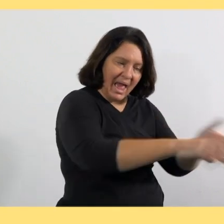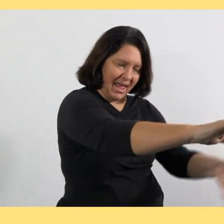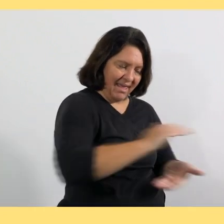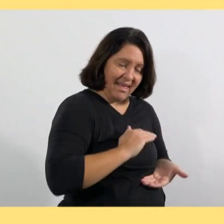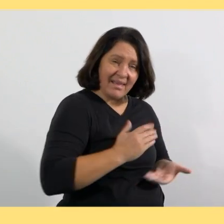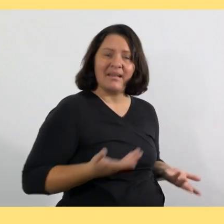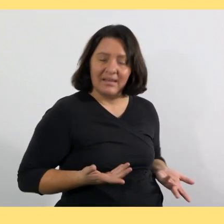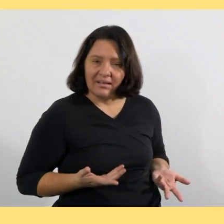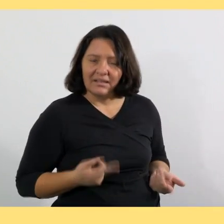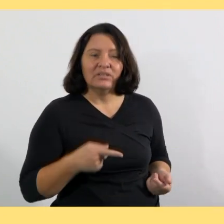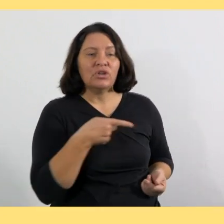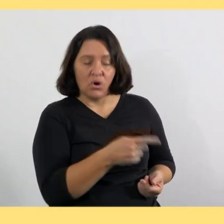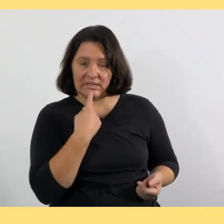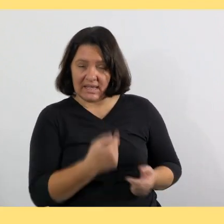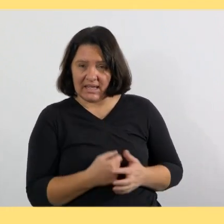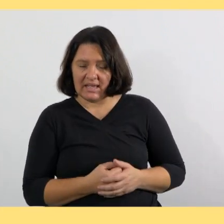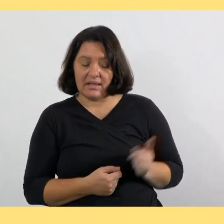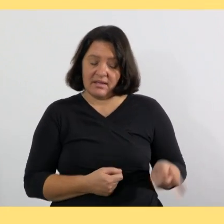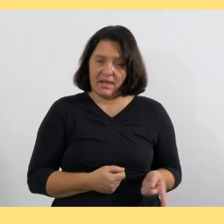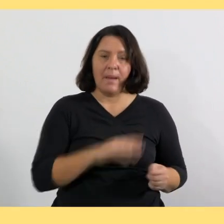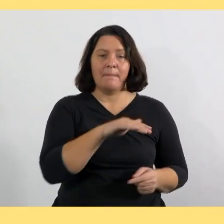bank. Bank from which journal?